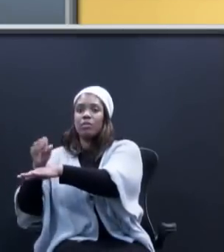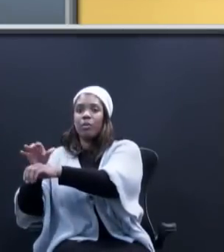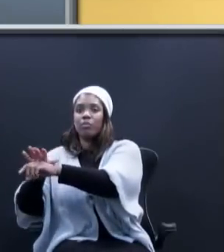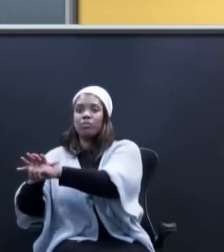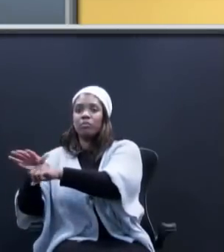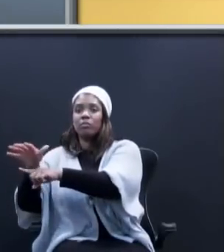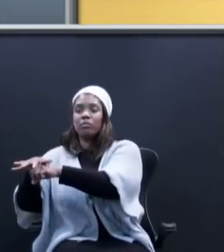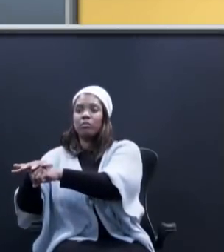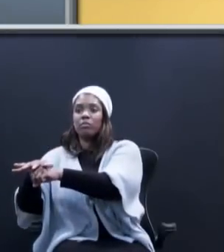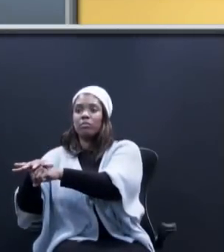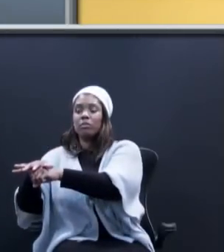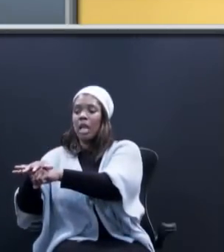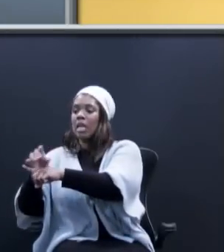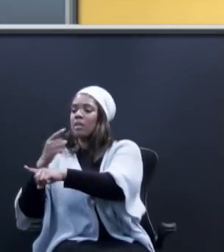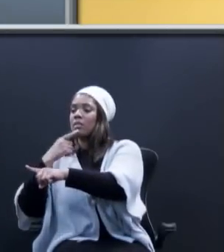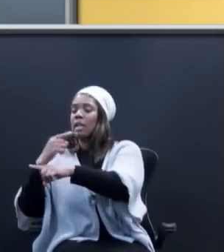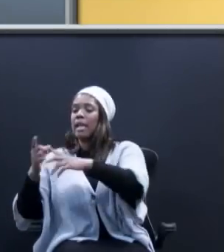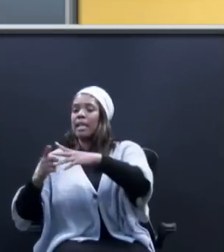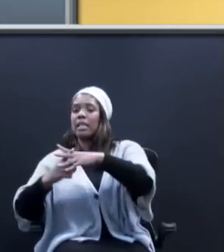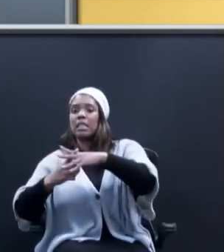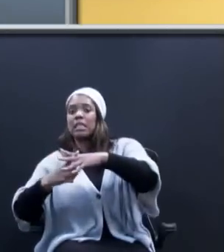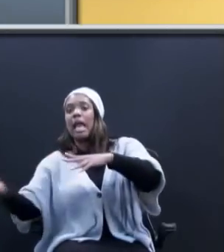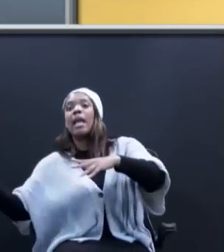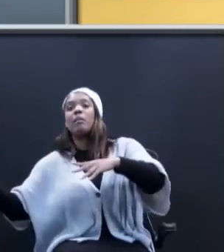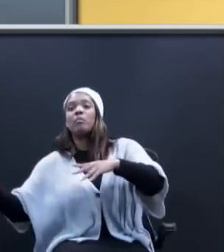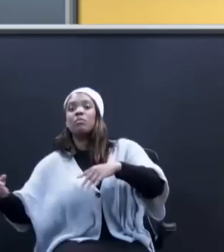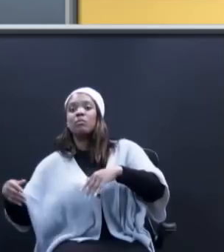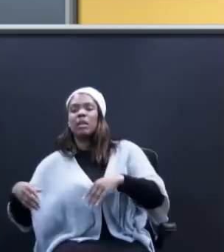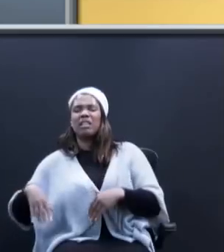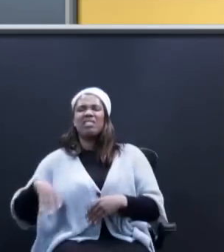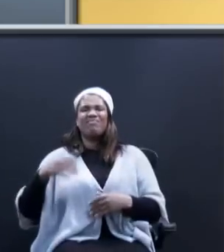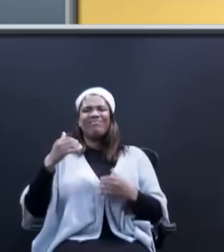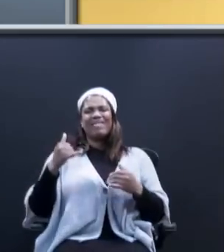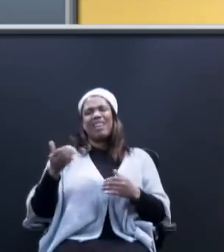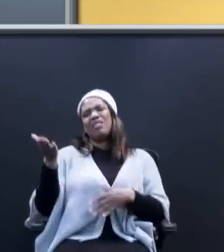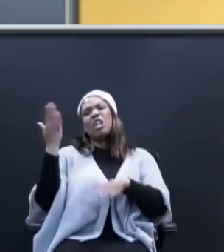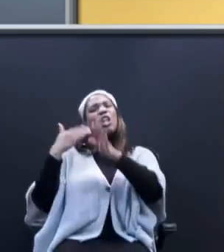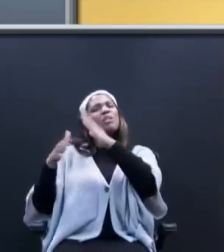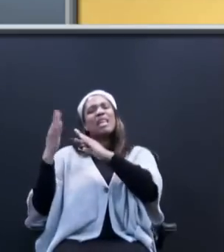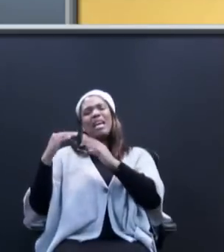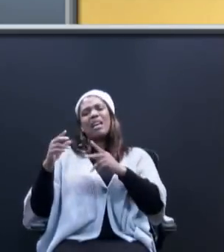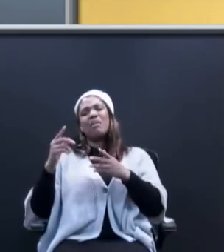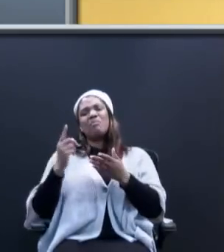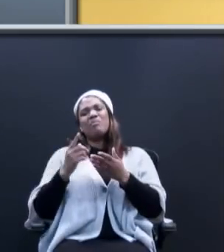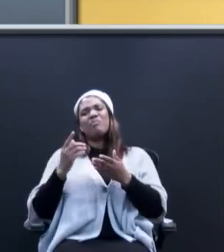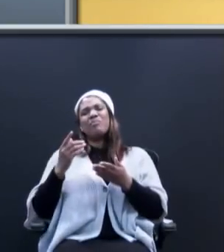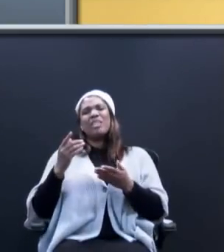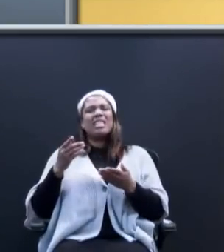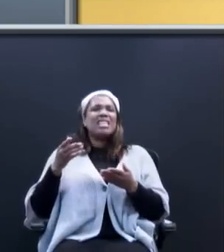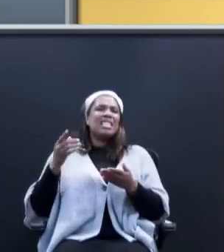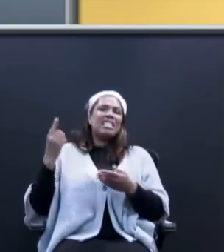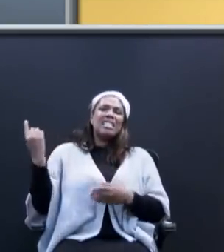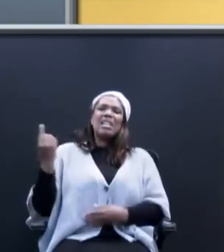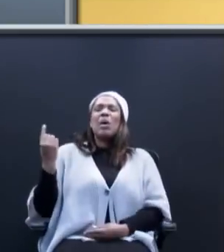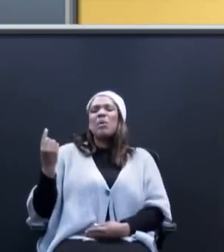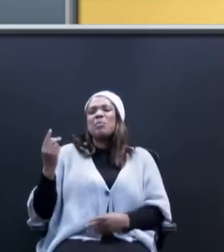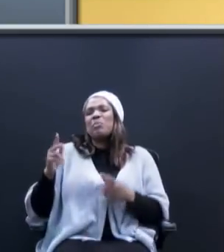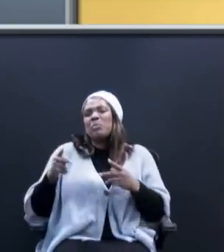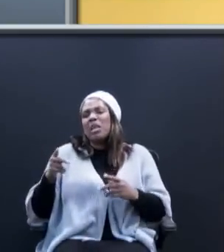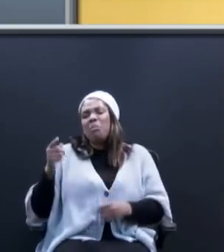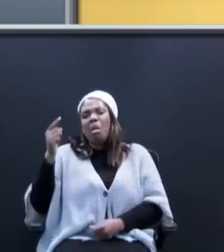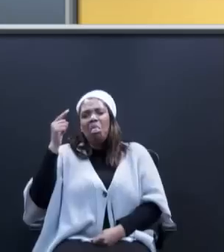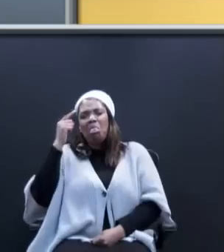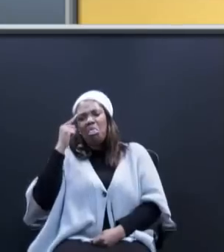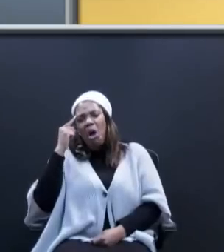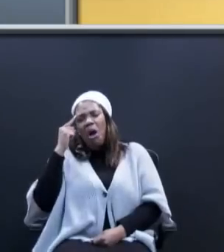used to speak that this live goat was talking about an evil spirit or a devil. Or they used the word Azazel. I said, look here, I don't care